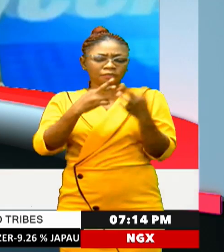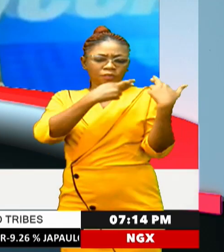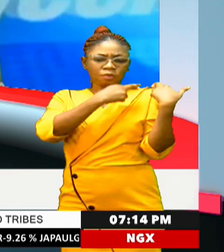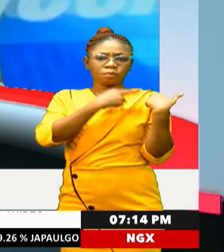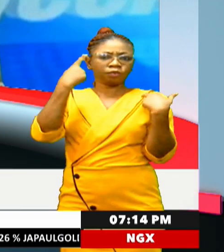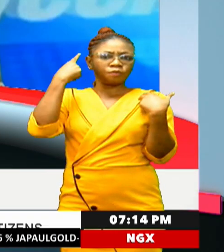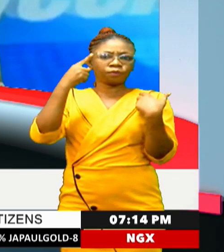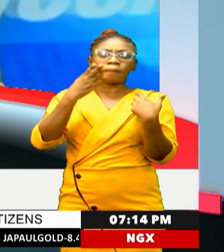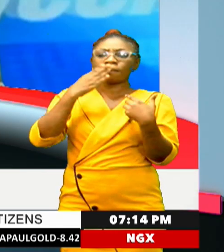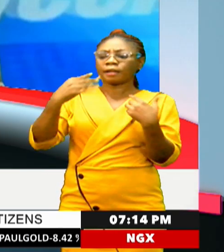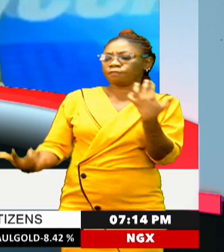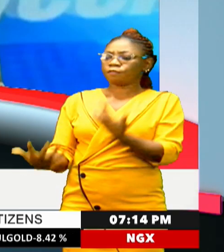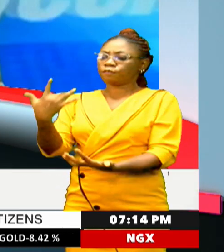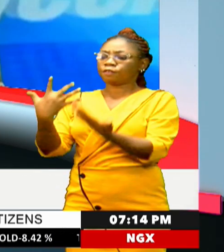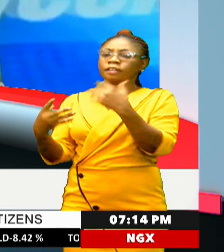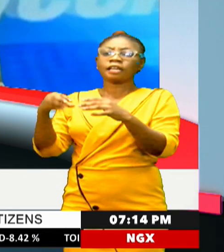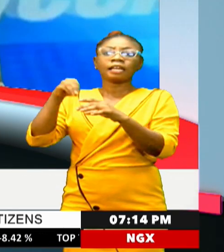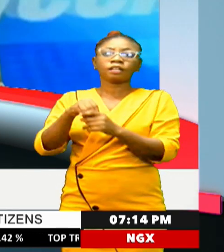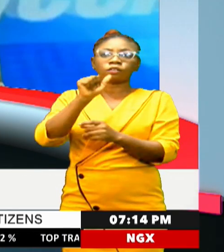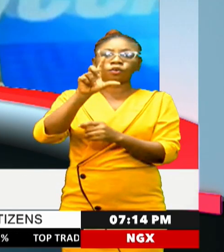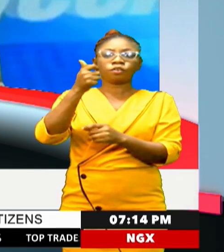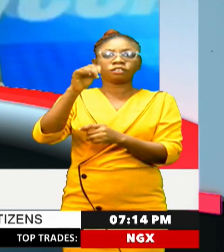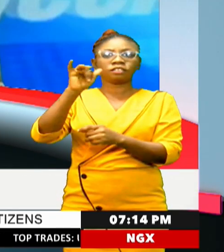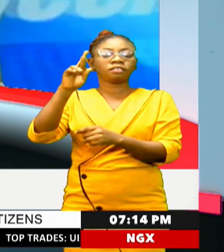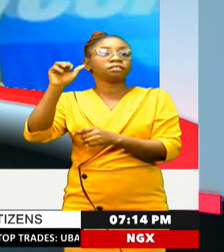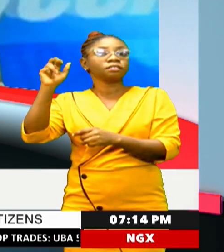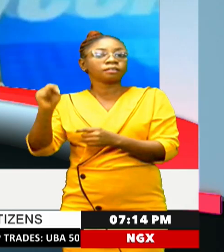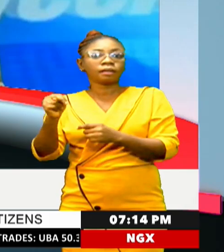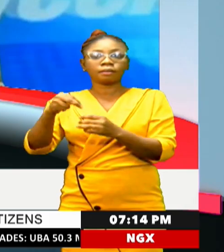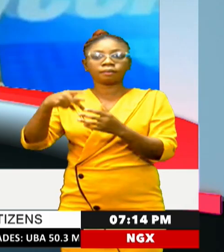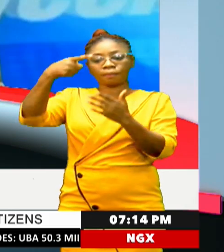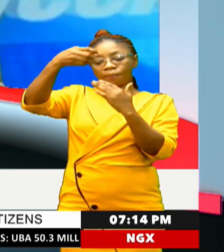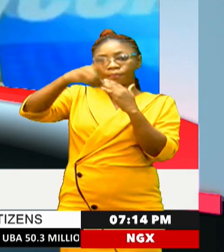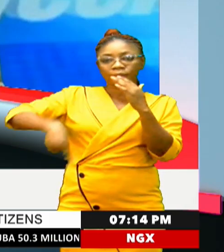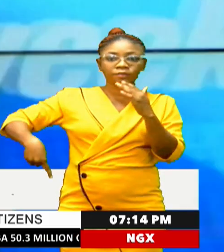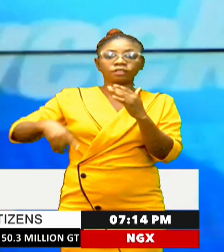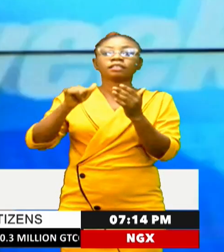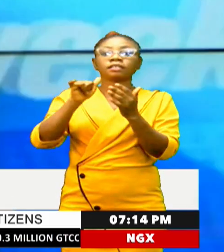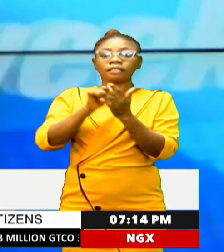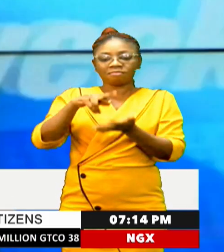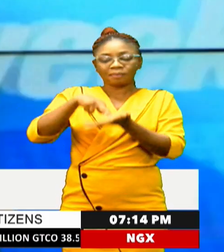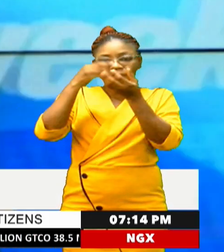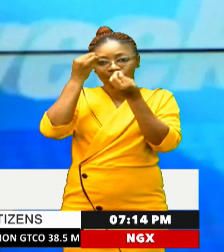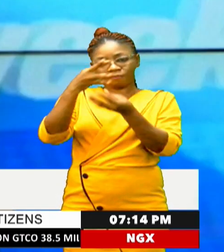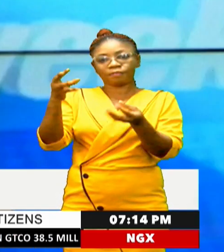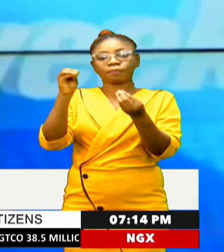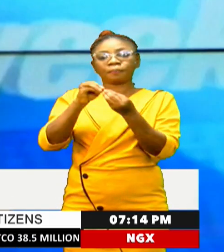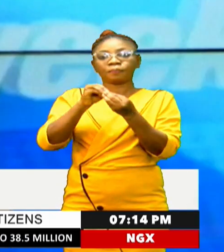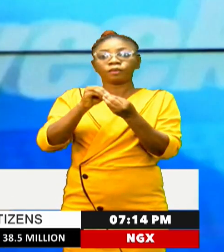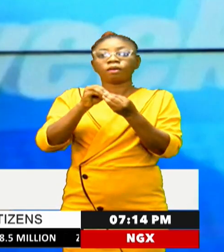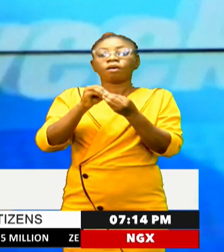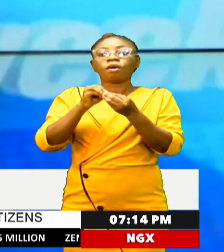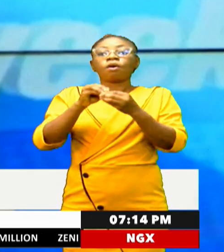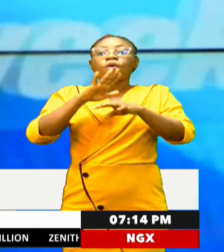the Algerian border last month. Chukwunonso Mwabweze once again brings us details. D'éléments des forces